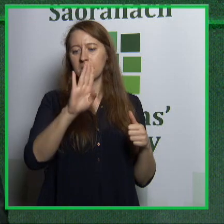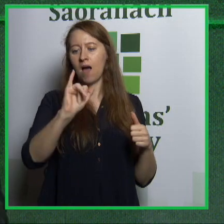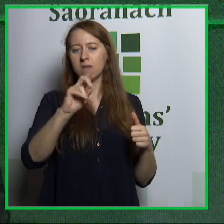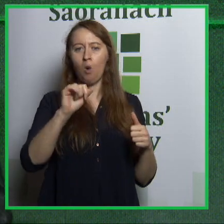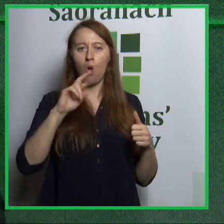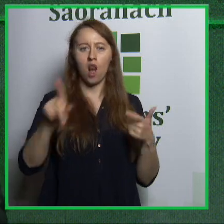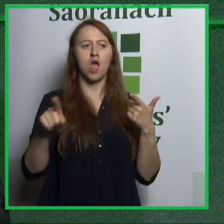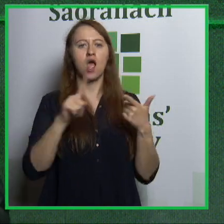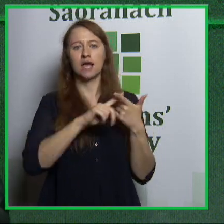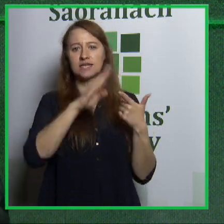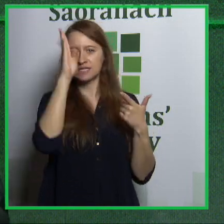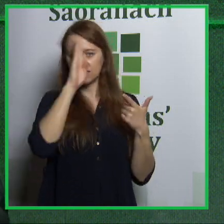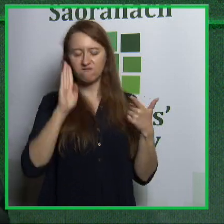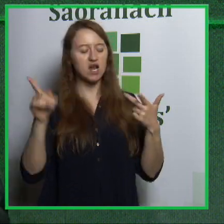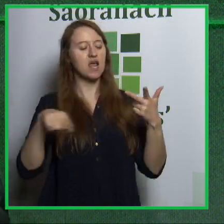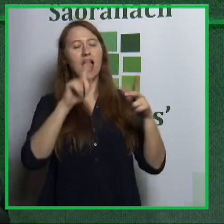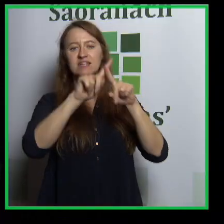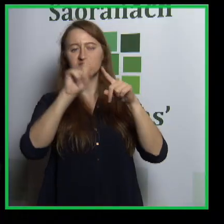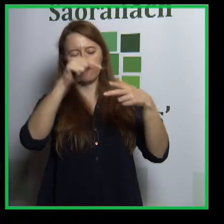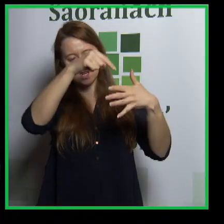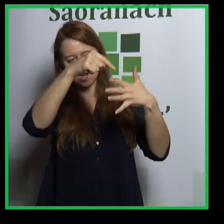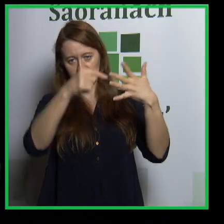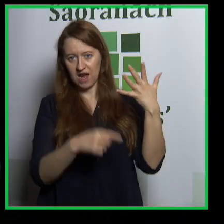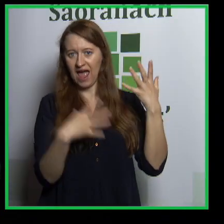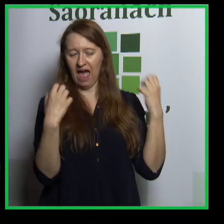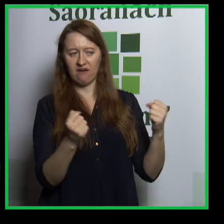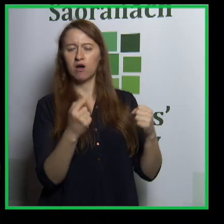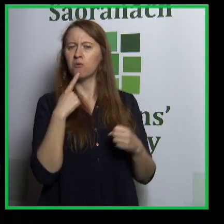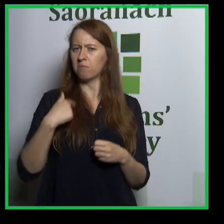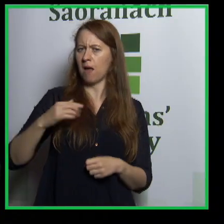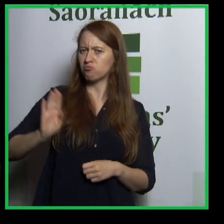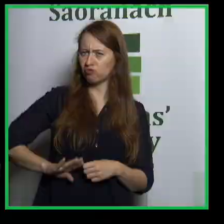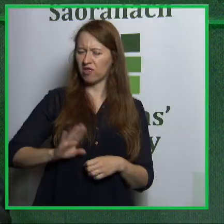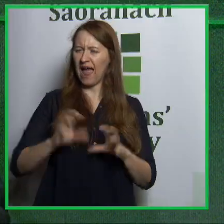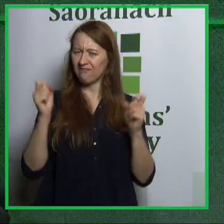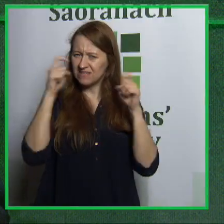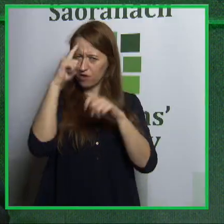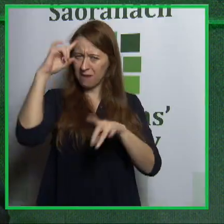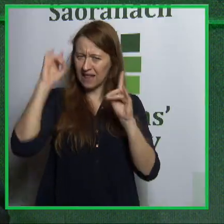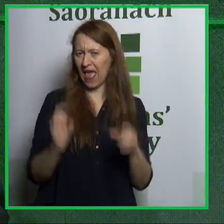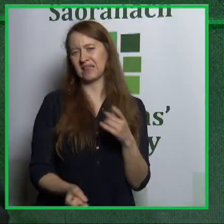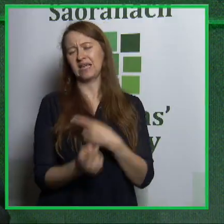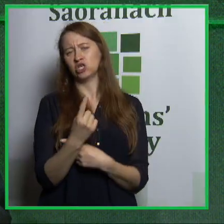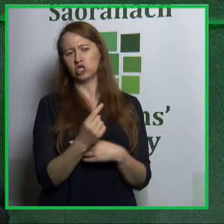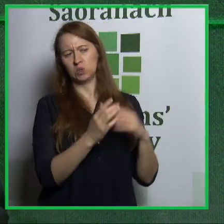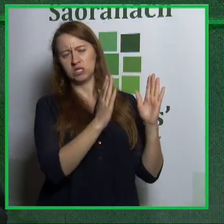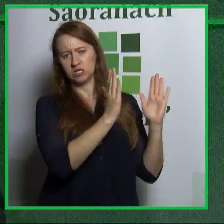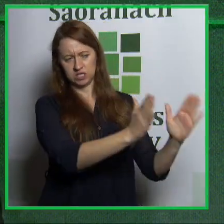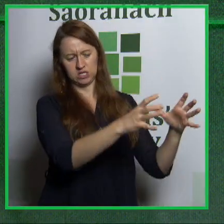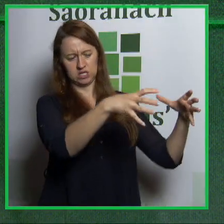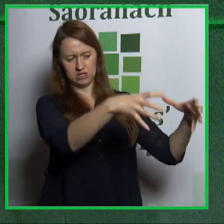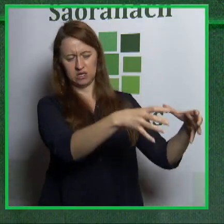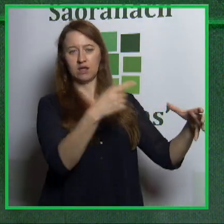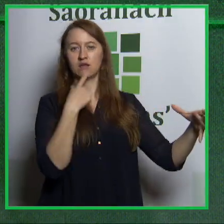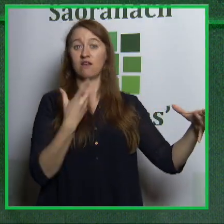my brother who's coming out of a rather difficult period mentally. So if at any point a tailored system had been